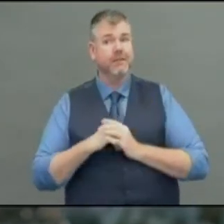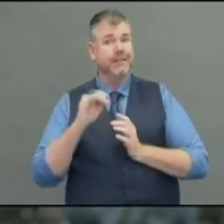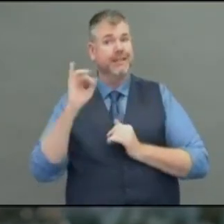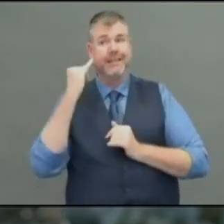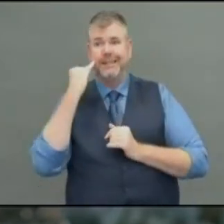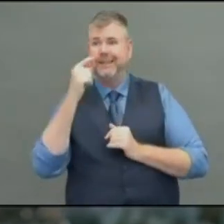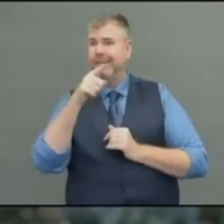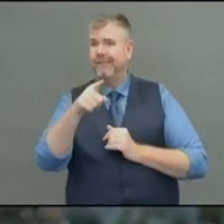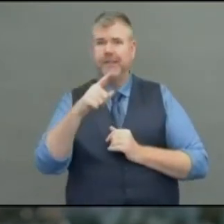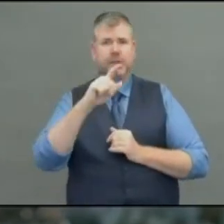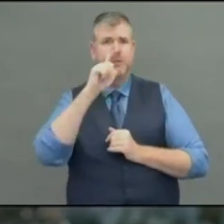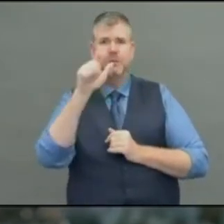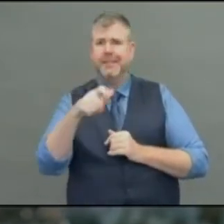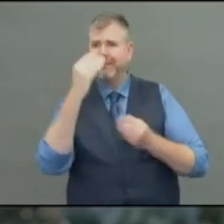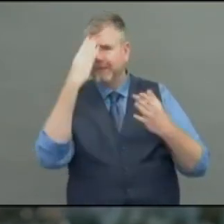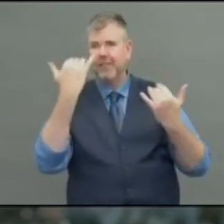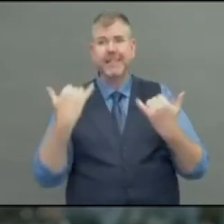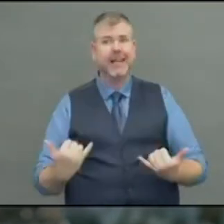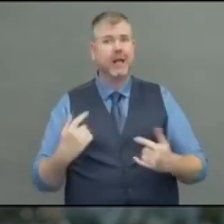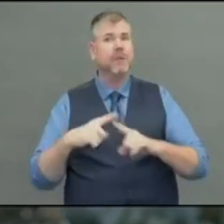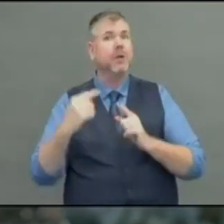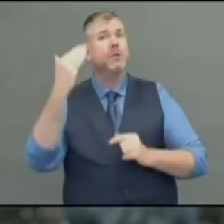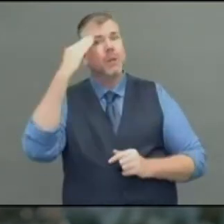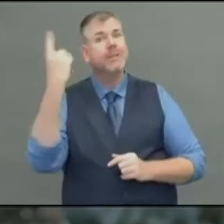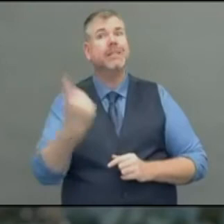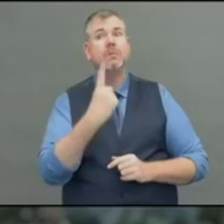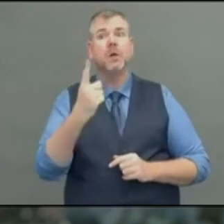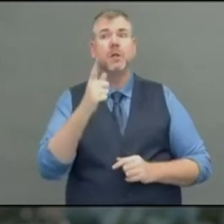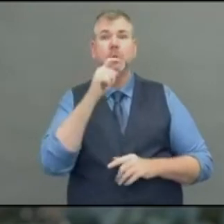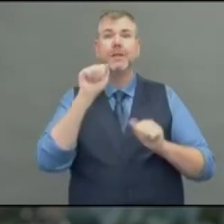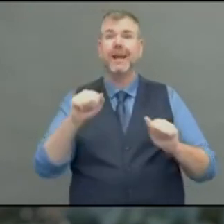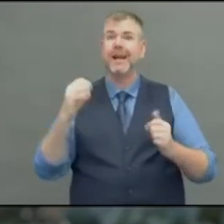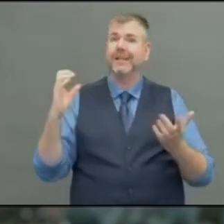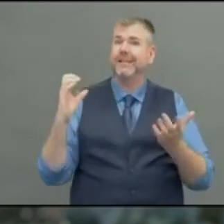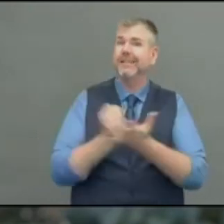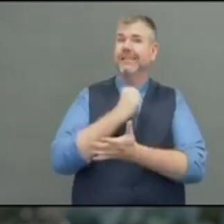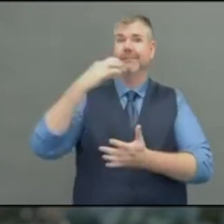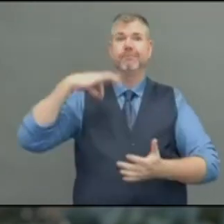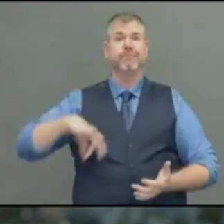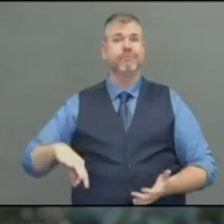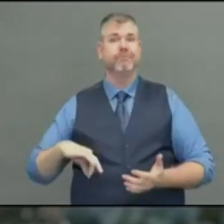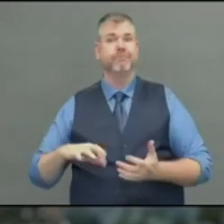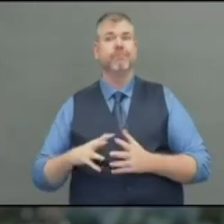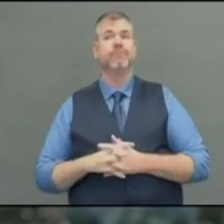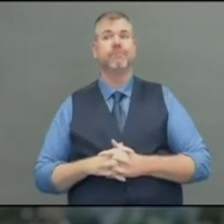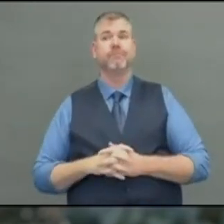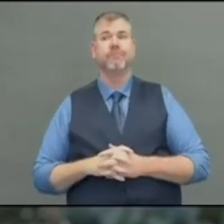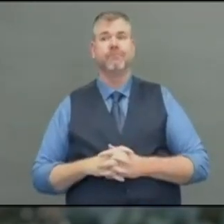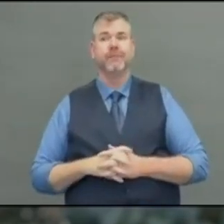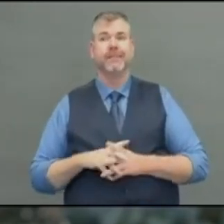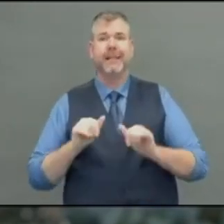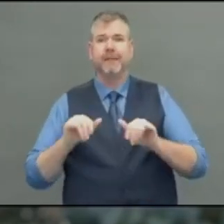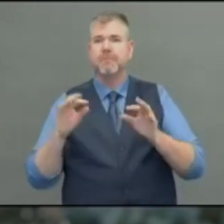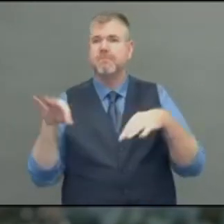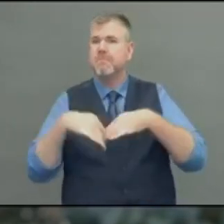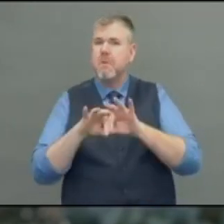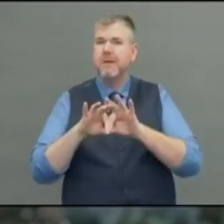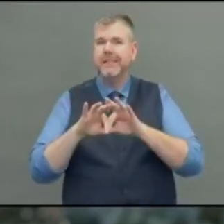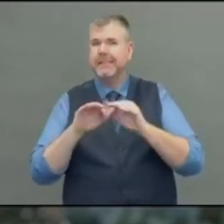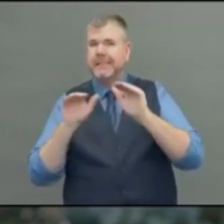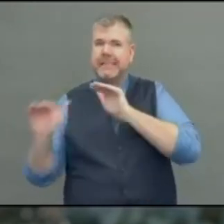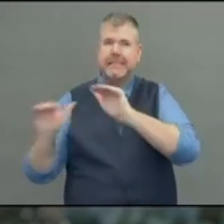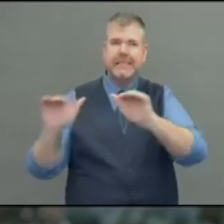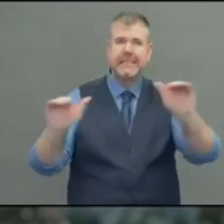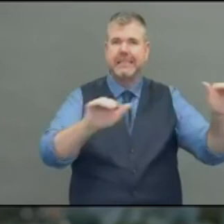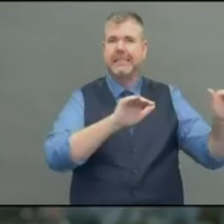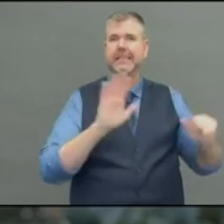maybe you know somebody who can benefit from these services. So we do ask you to please spread the word and talk about the services as well. You